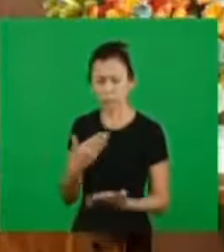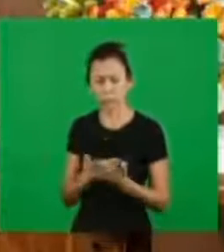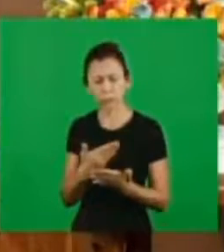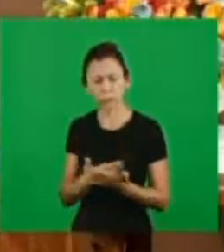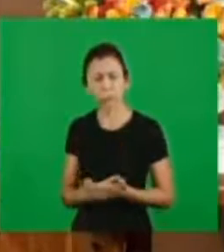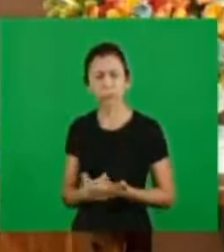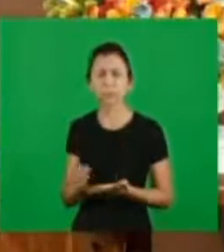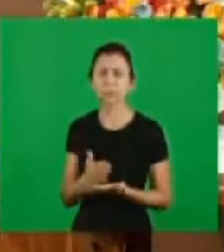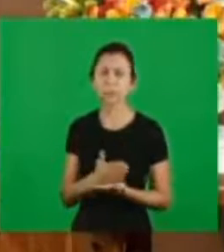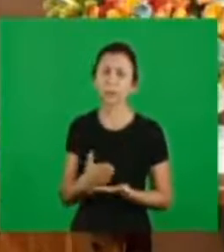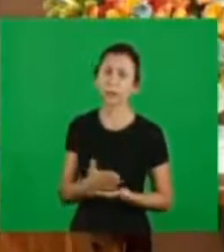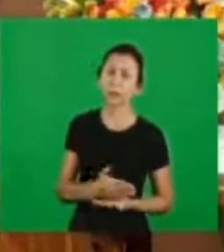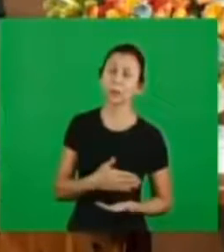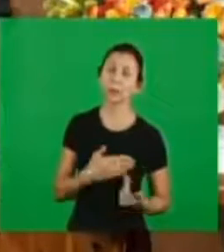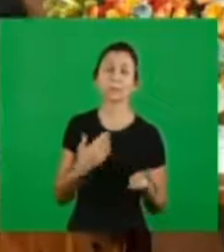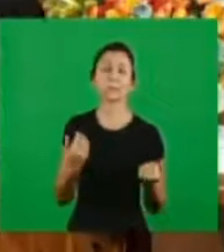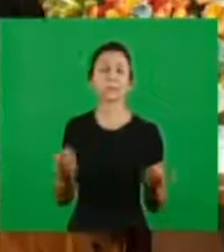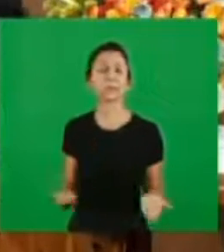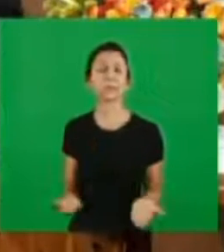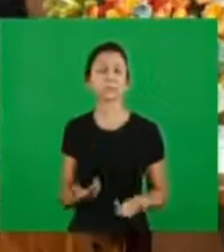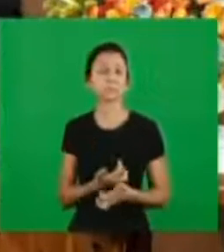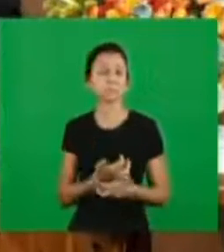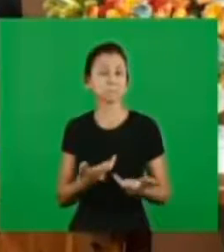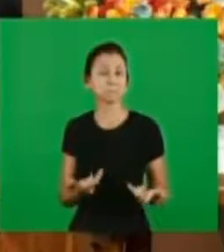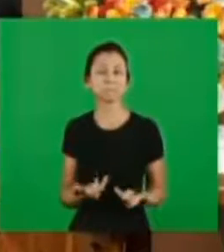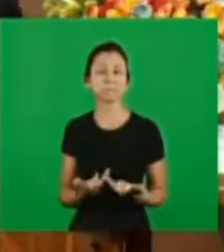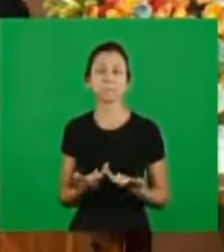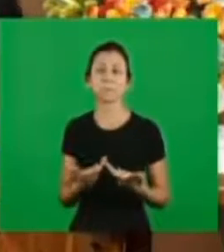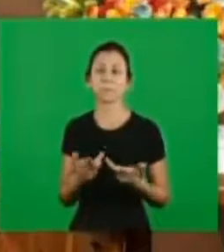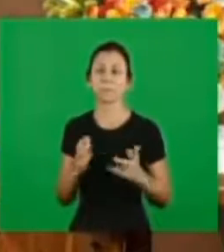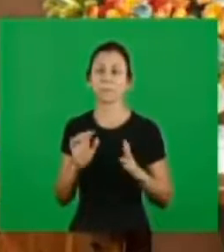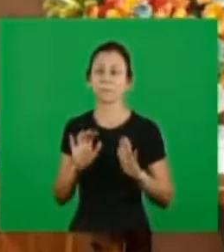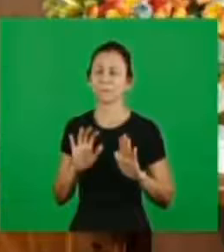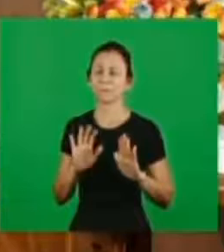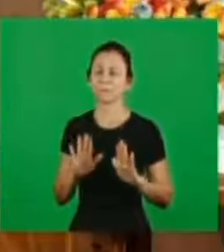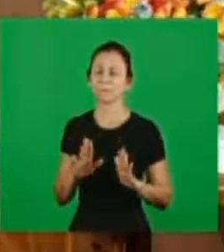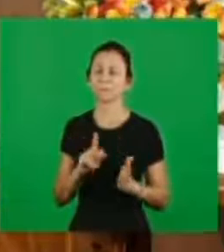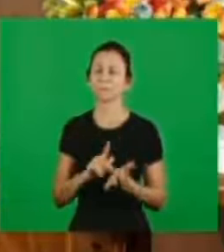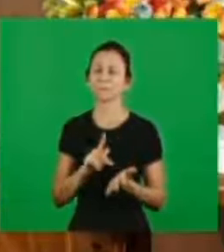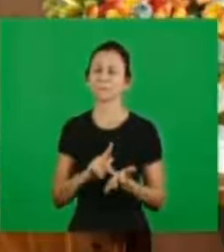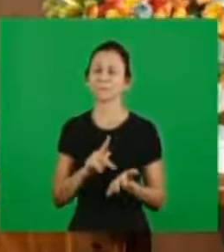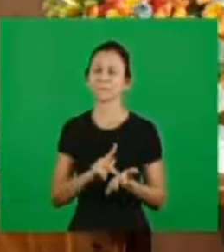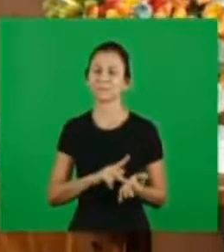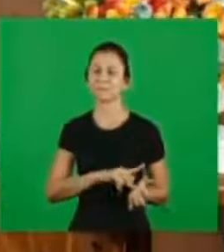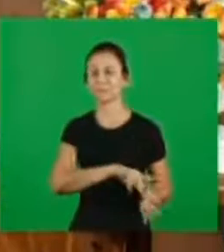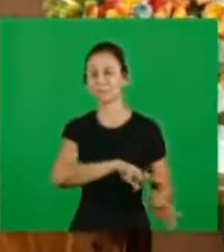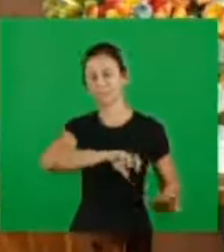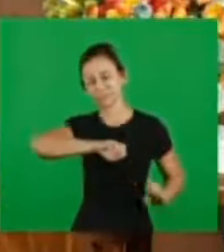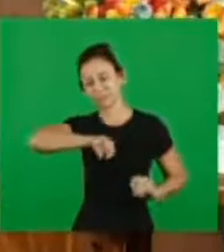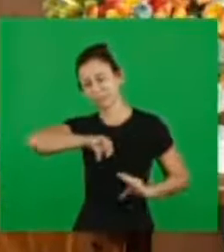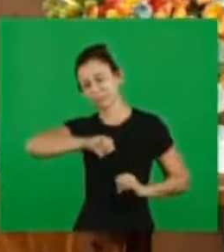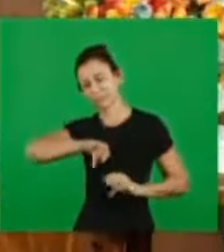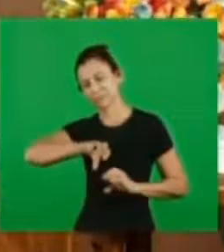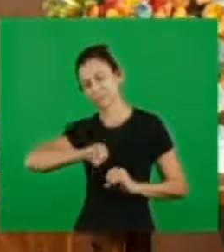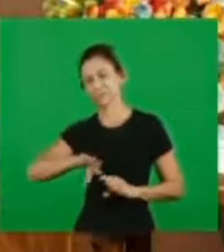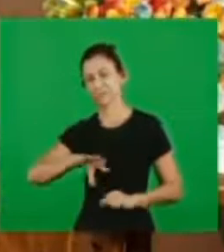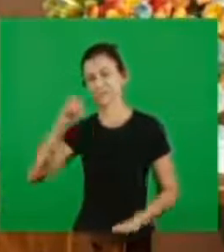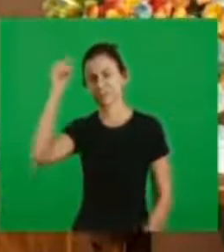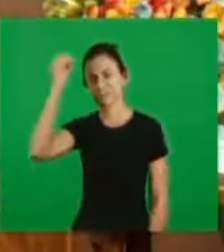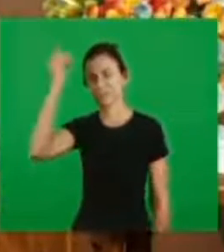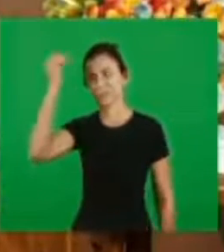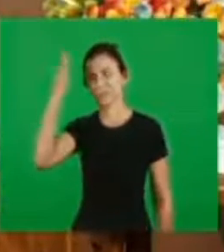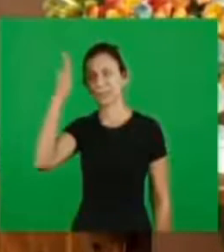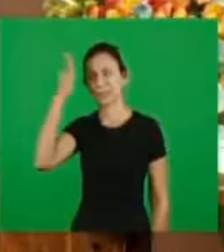of their children, a few with little resources and others with more resources, but In fact, the teaching is now